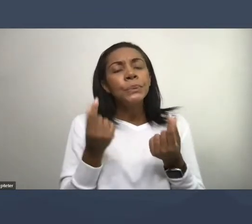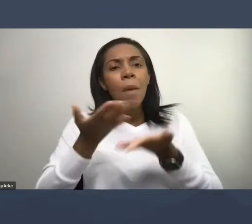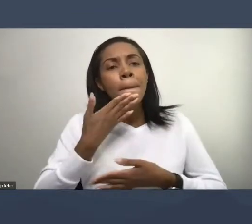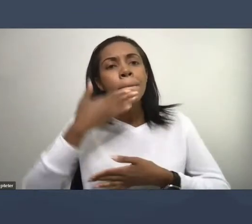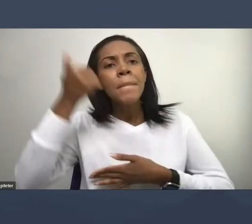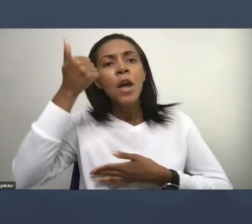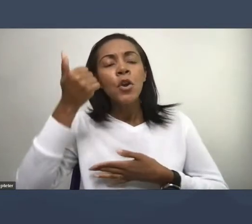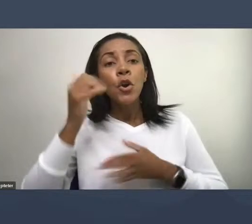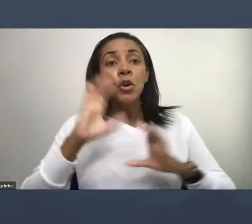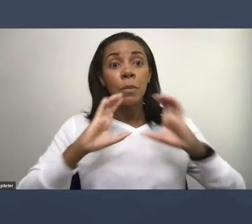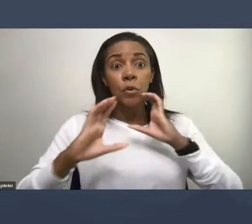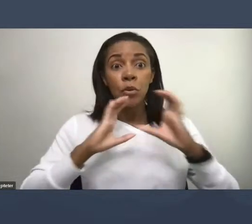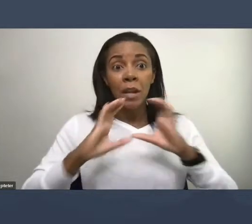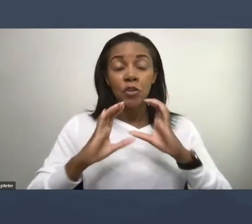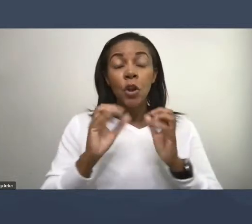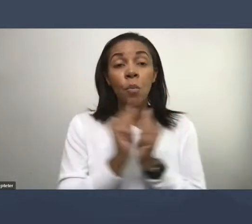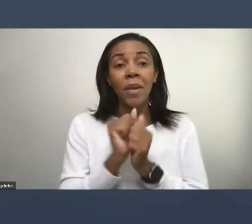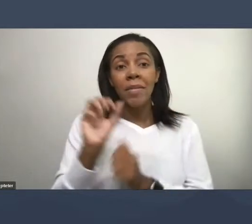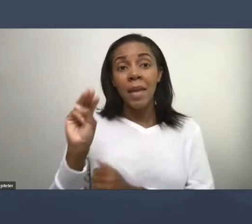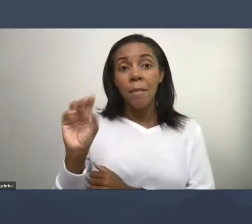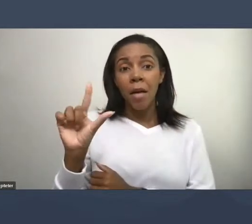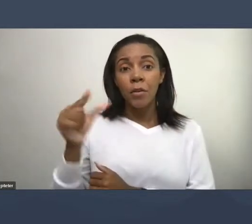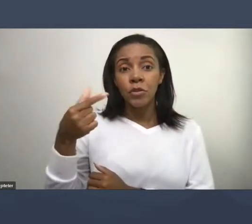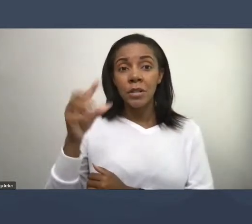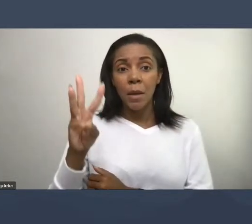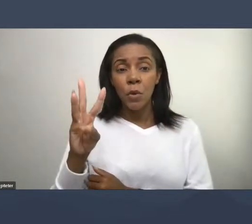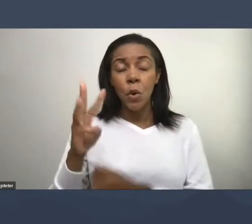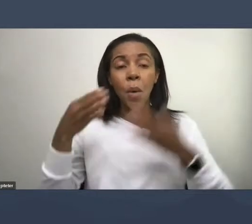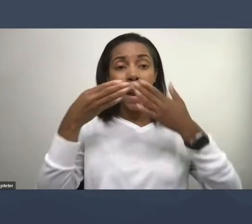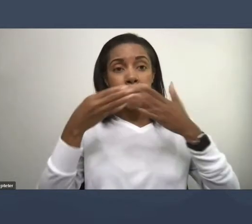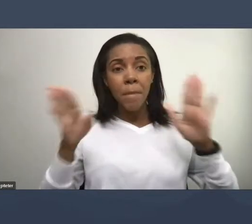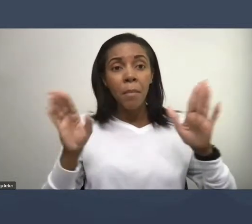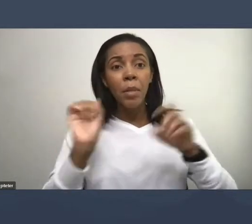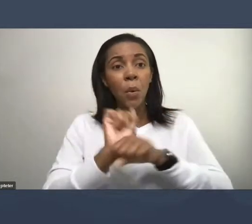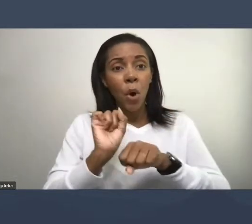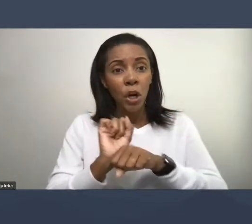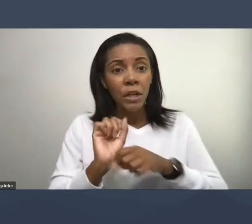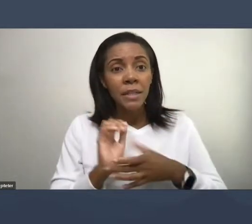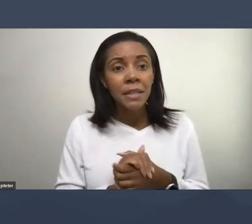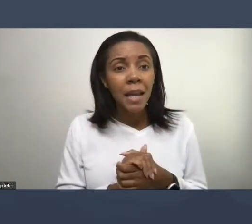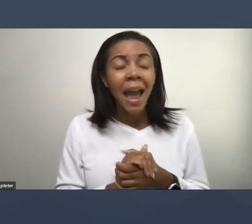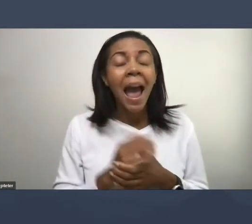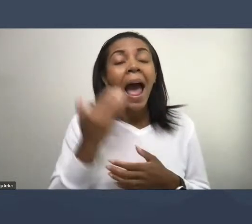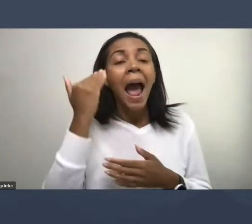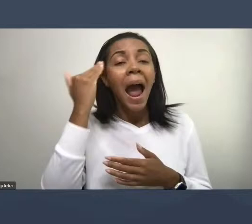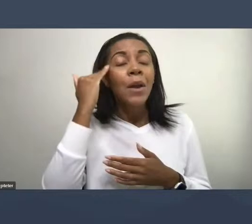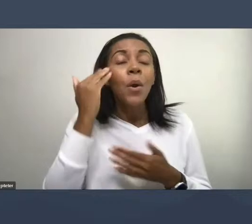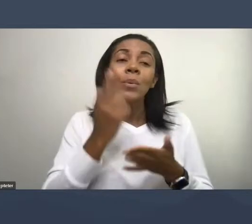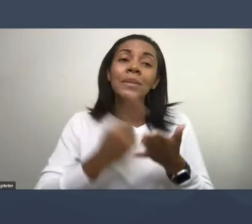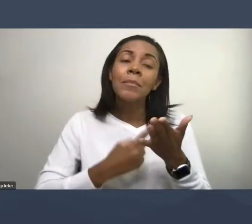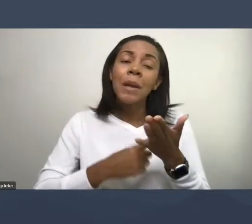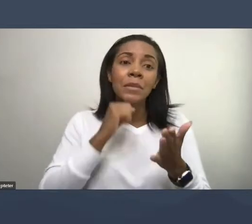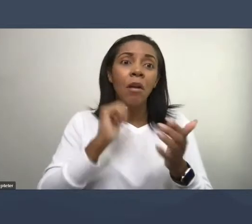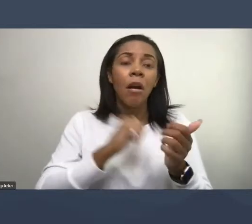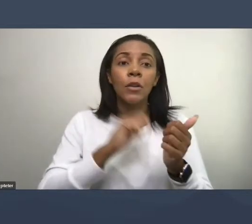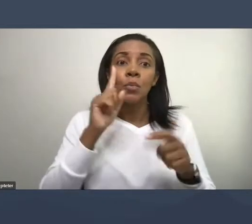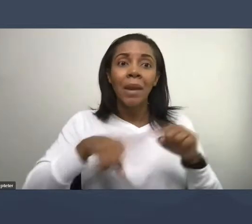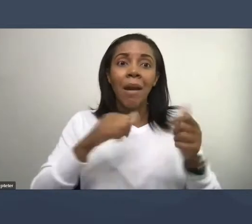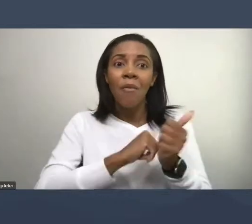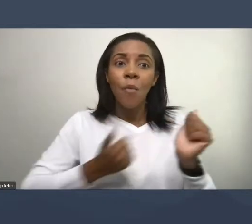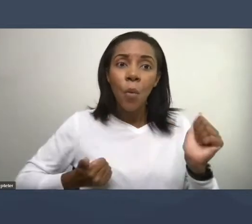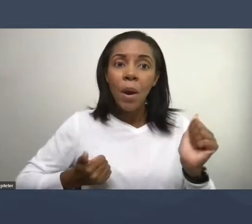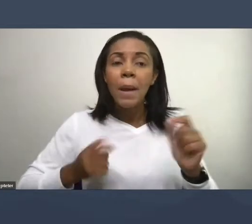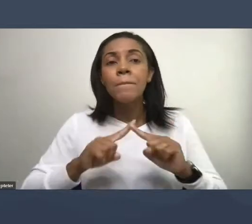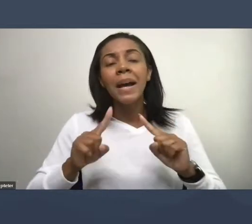between MLGW and Public Works so that we don't have, and I know that sometimes it's unavoidable, but so that we don't go in